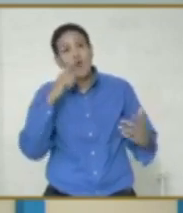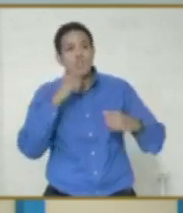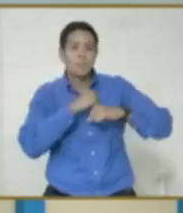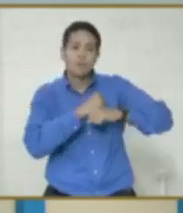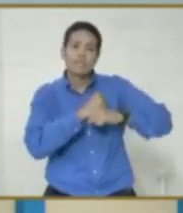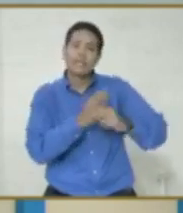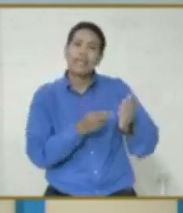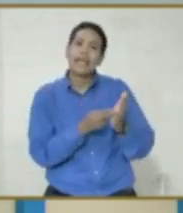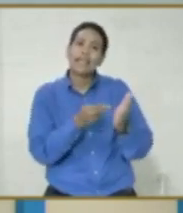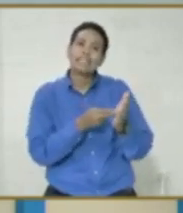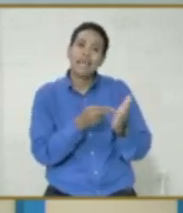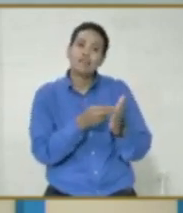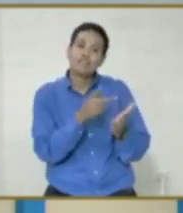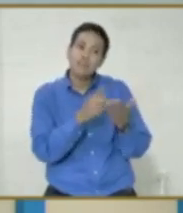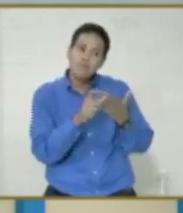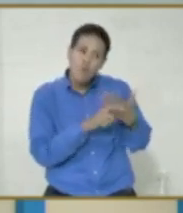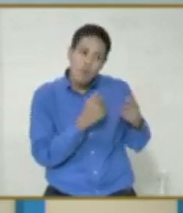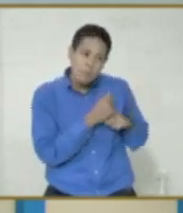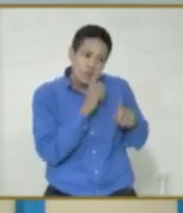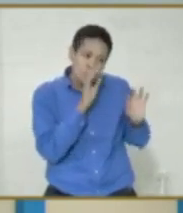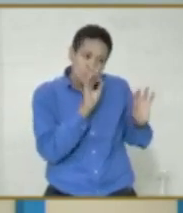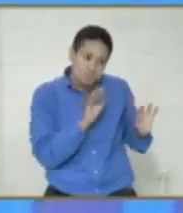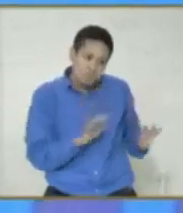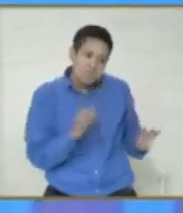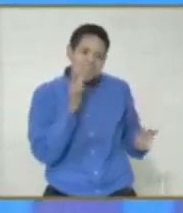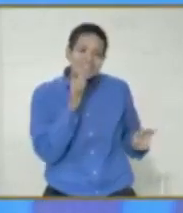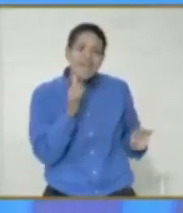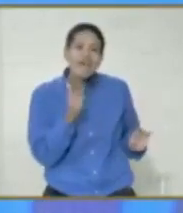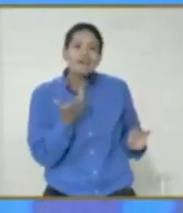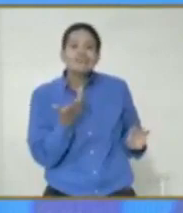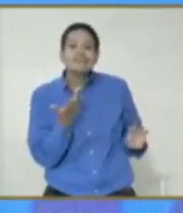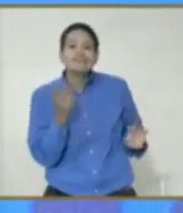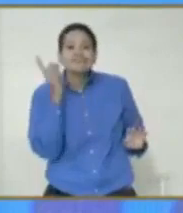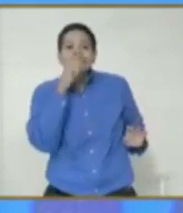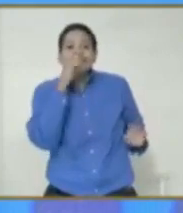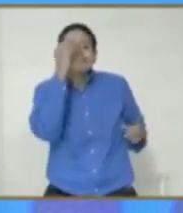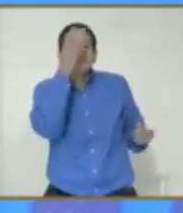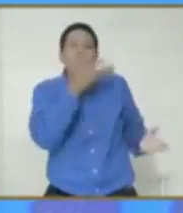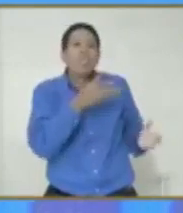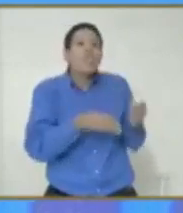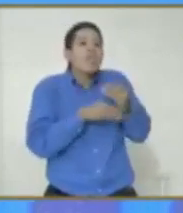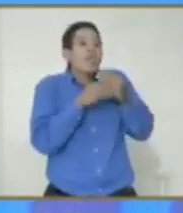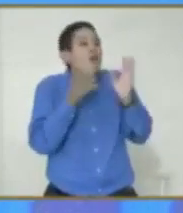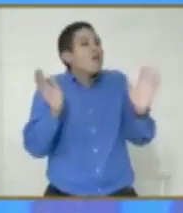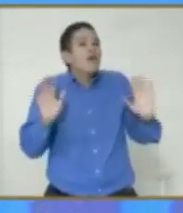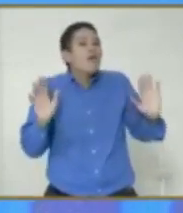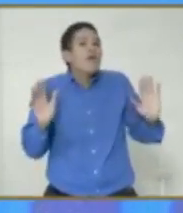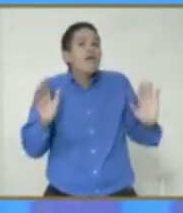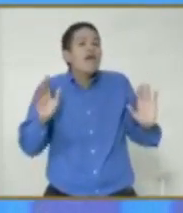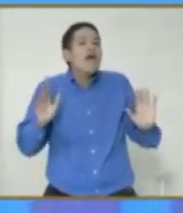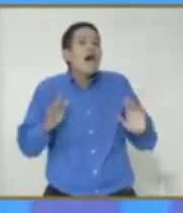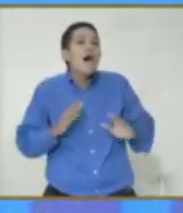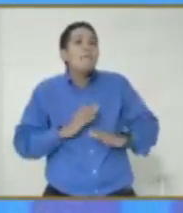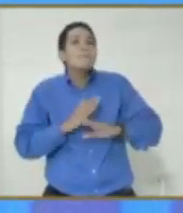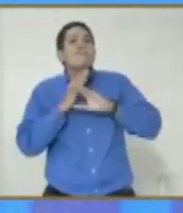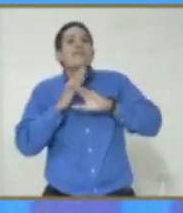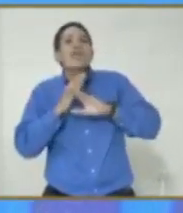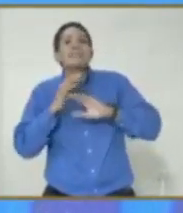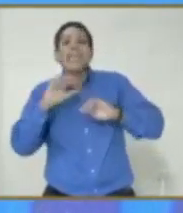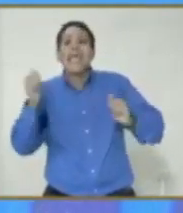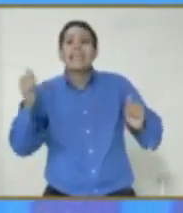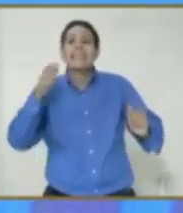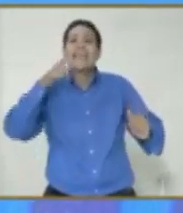integrity of the program and prevent any unnecessary arguments